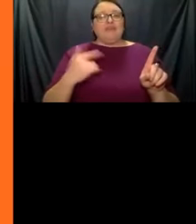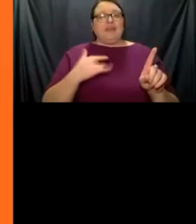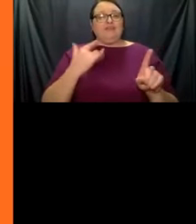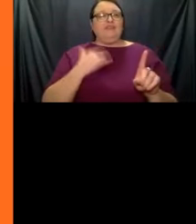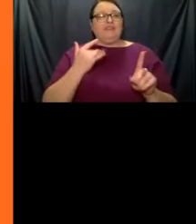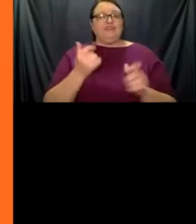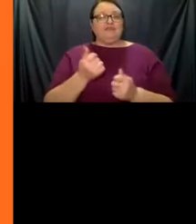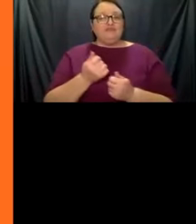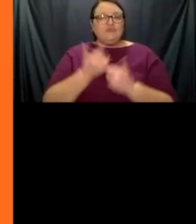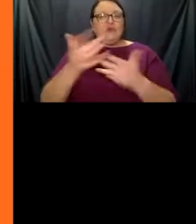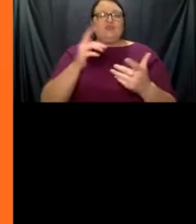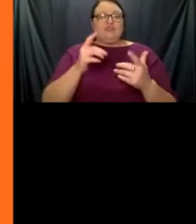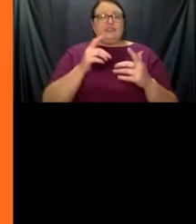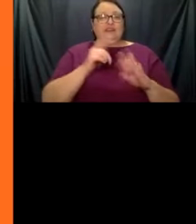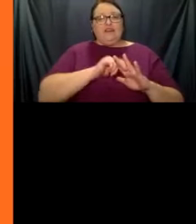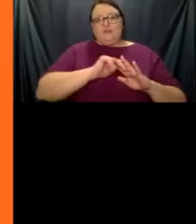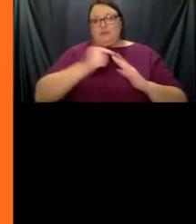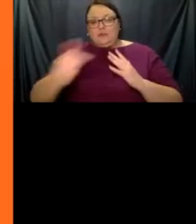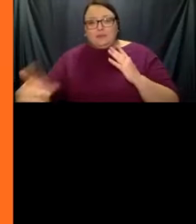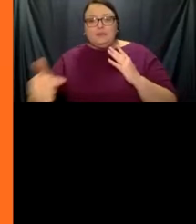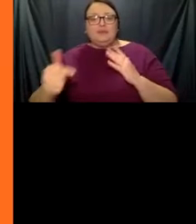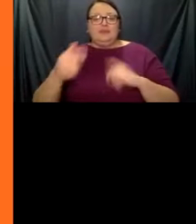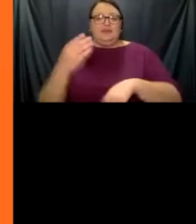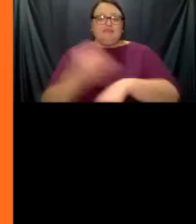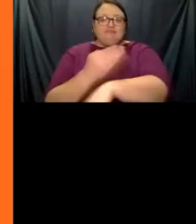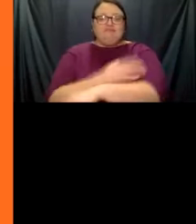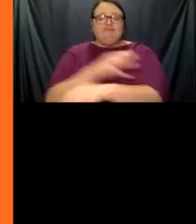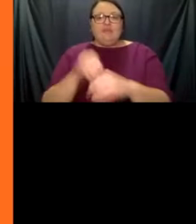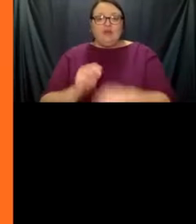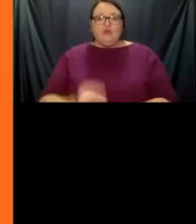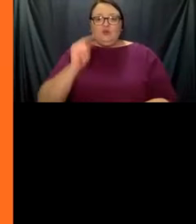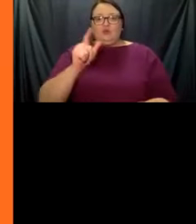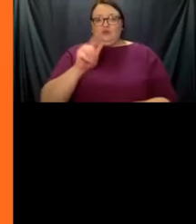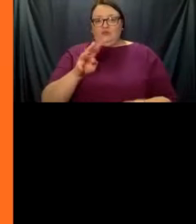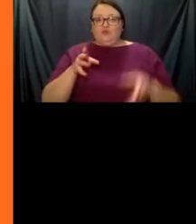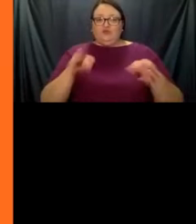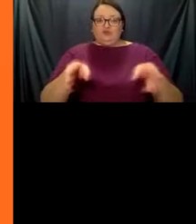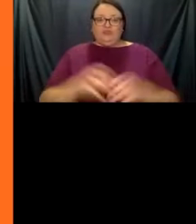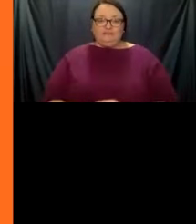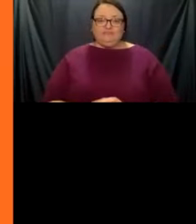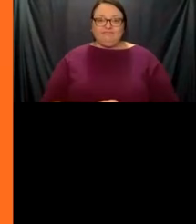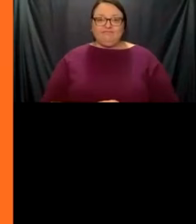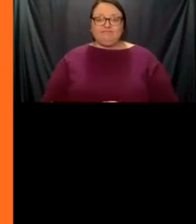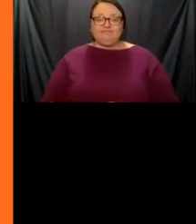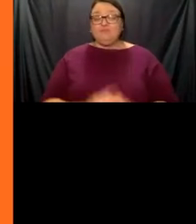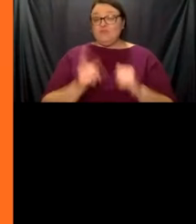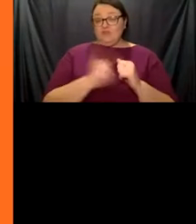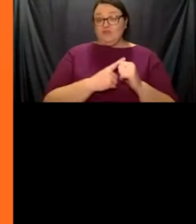Sparking a chain reaction of revitalization on North 24th Street. First of